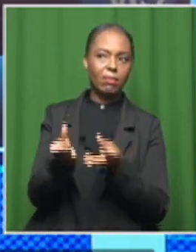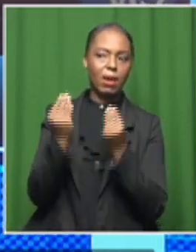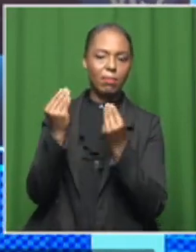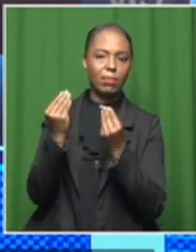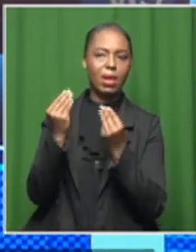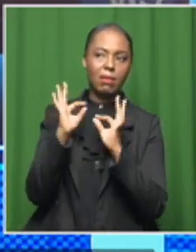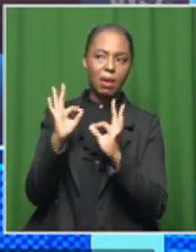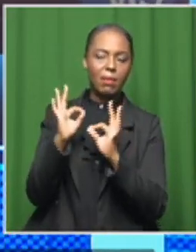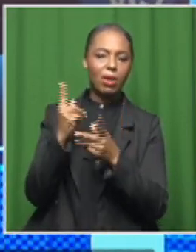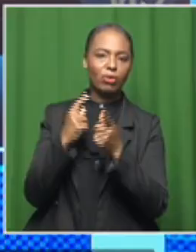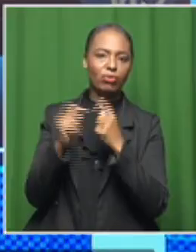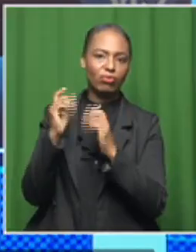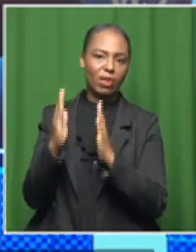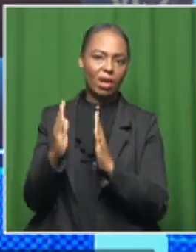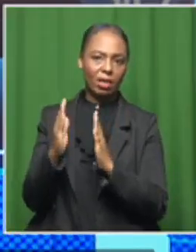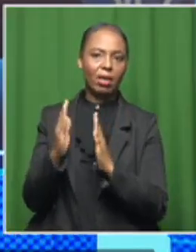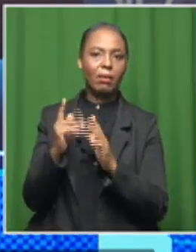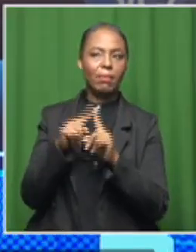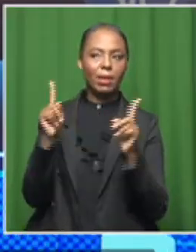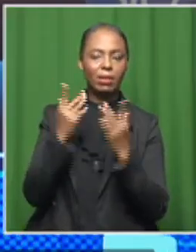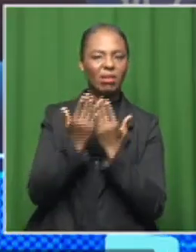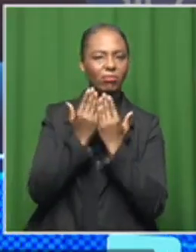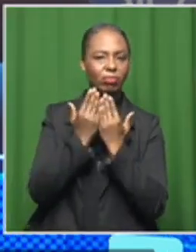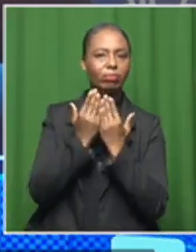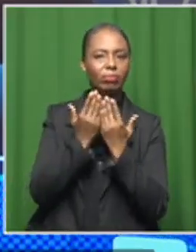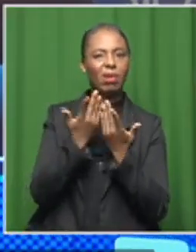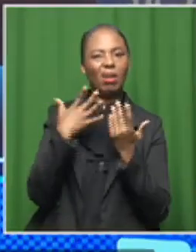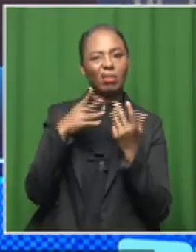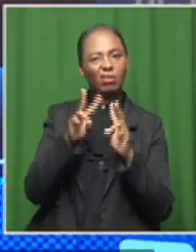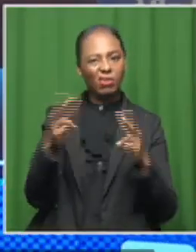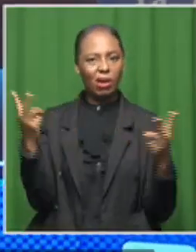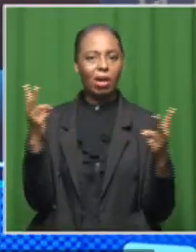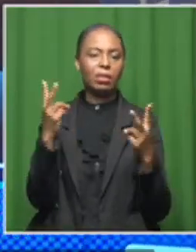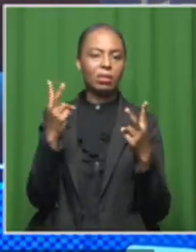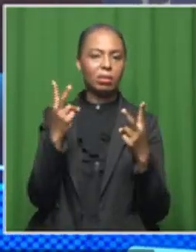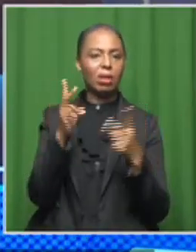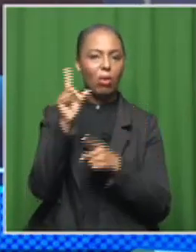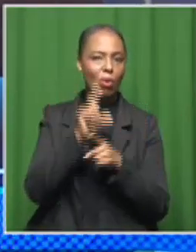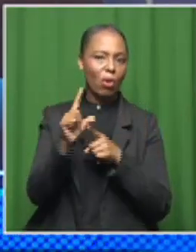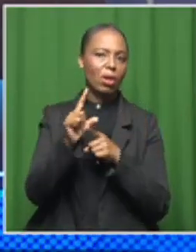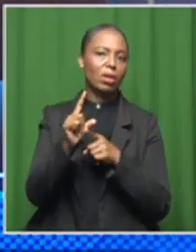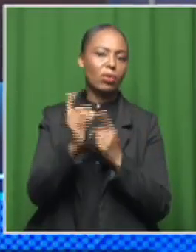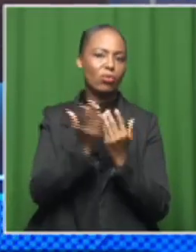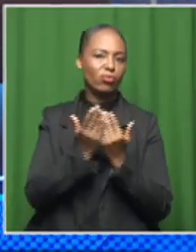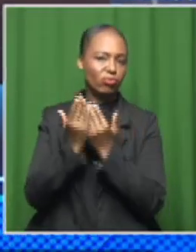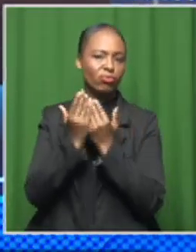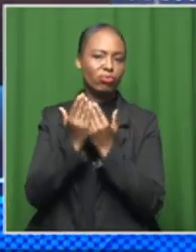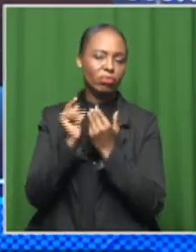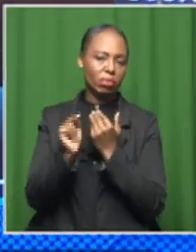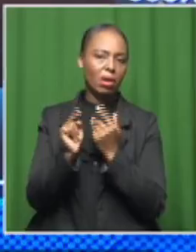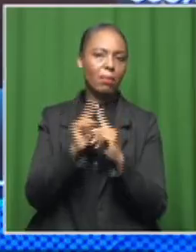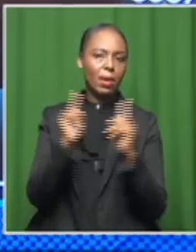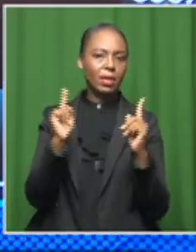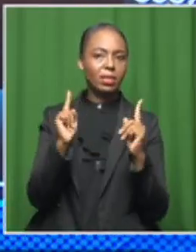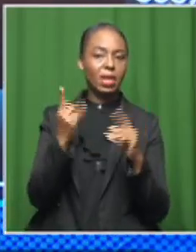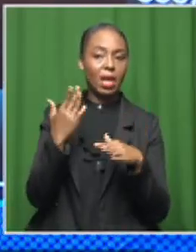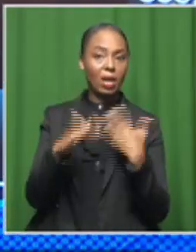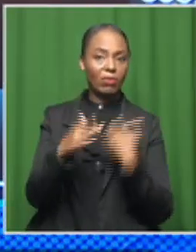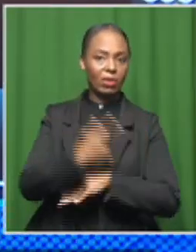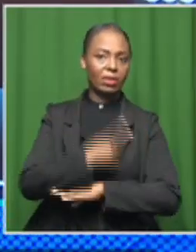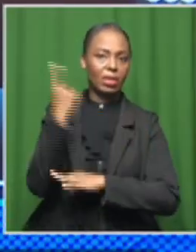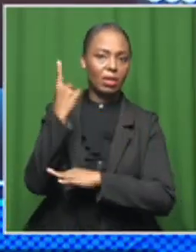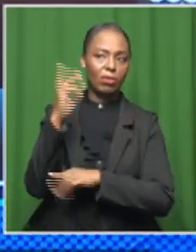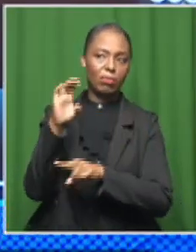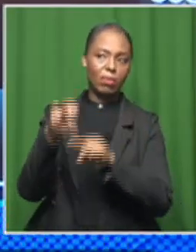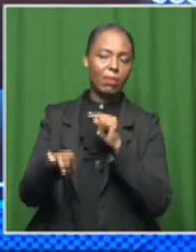that you can learn from. There are a couple of institutions, but the onus is always on the trader to make sure that they find the right person and